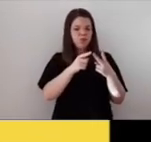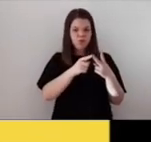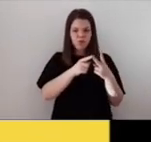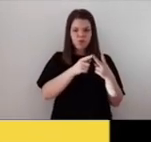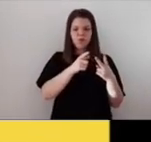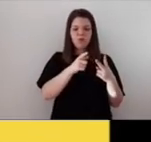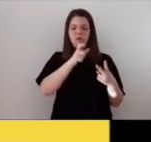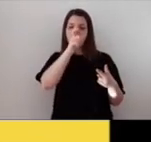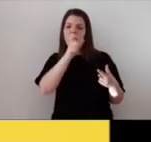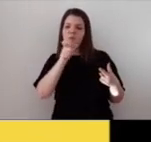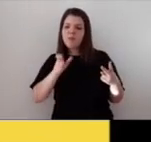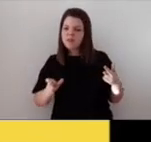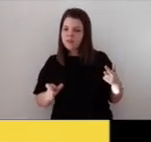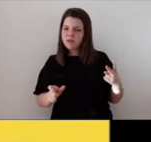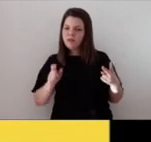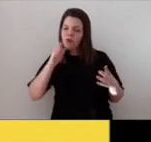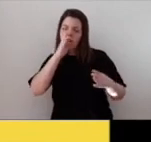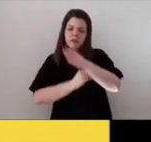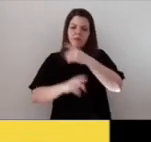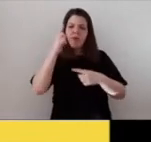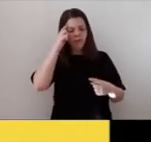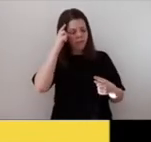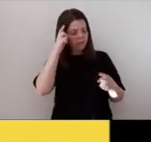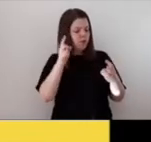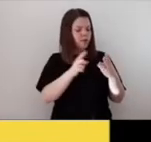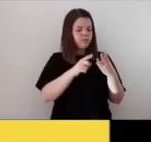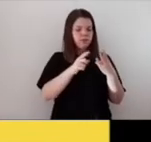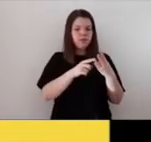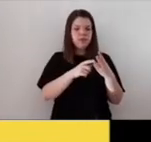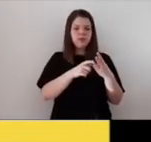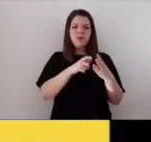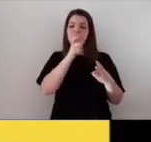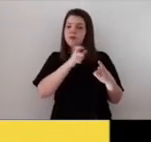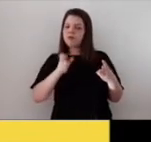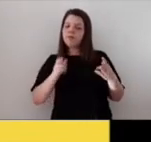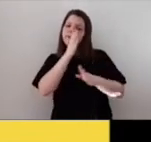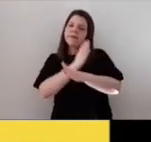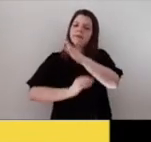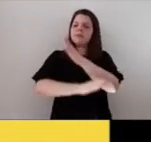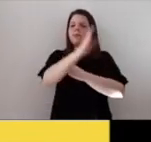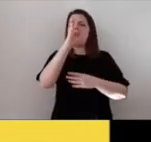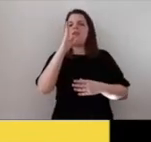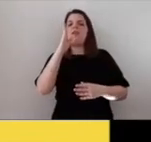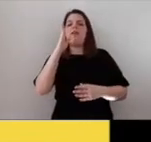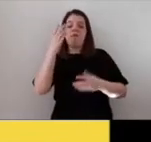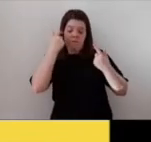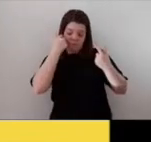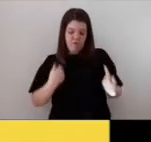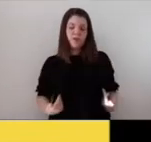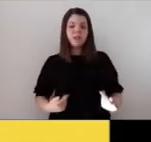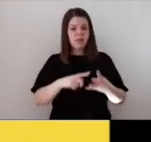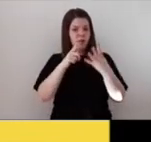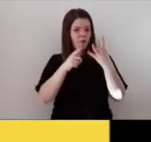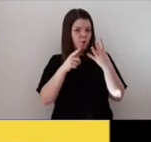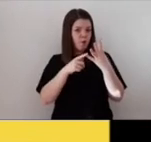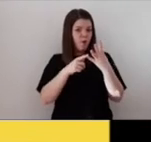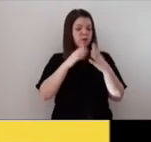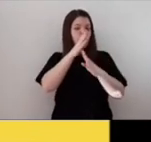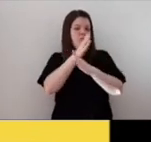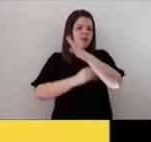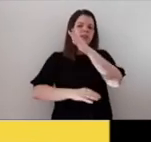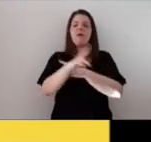thinking in accessibility, and all disabilities that can affect access to the content are auditory,